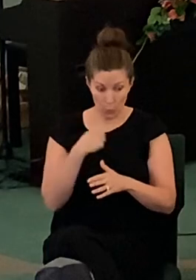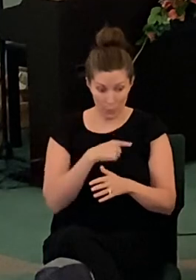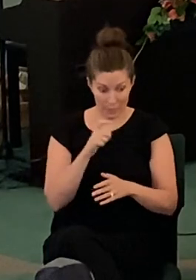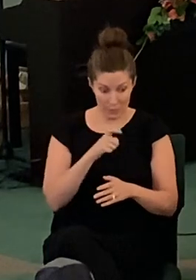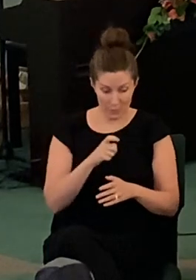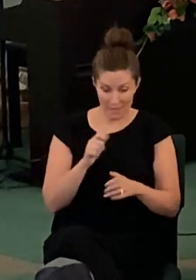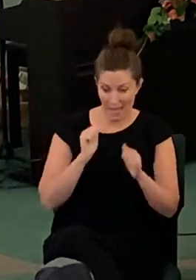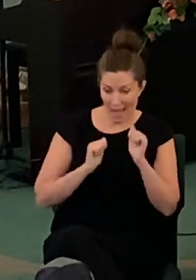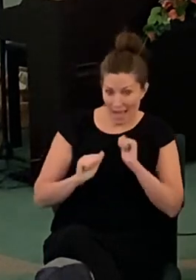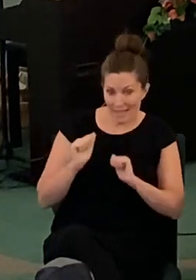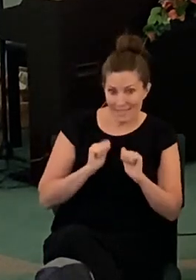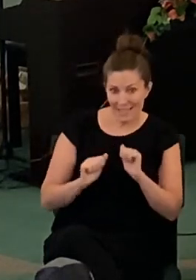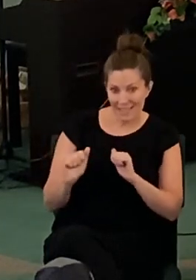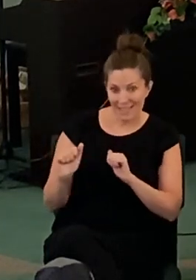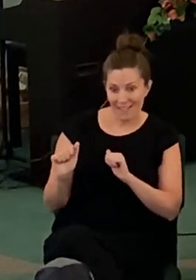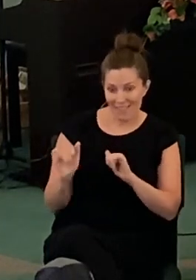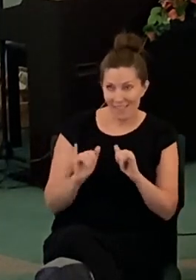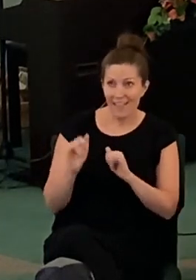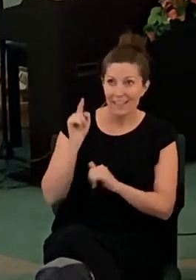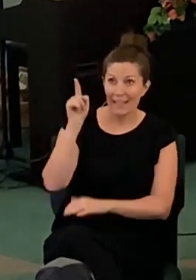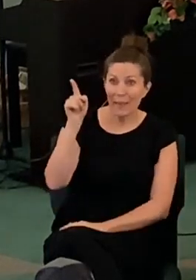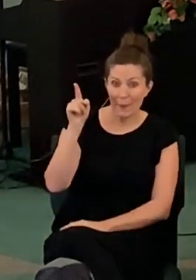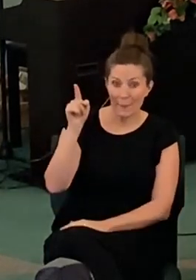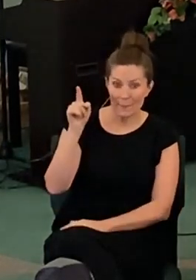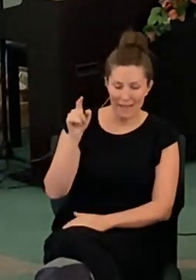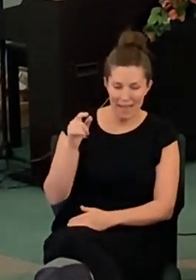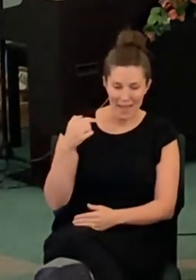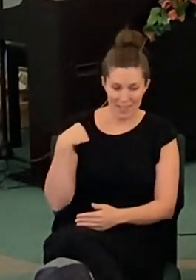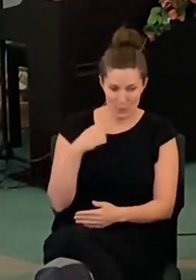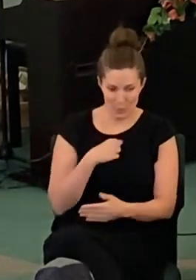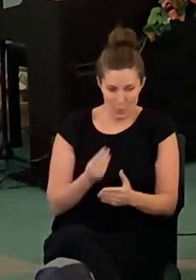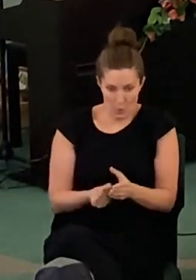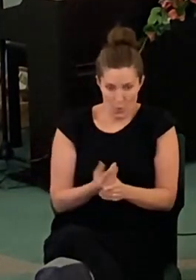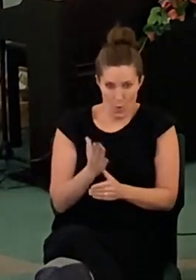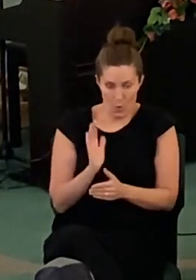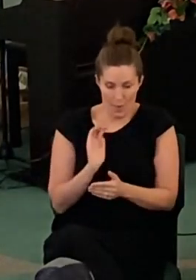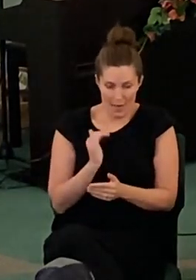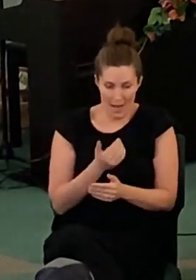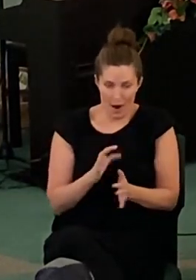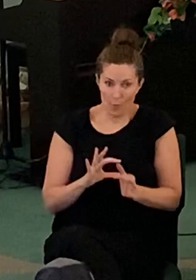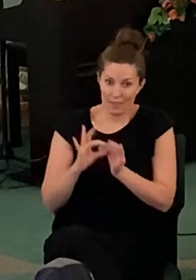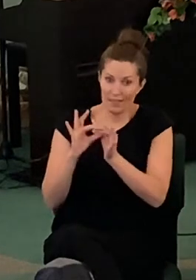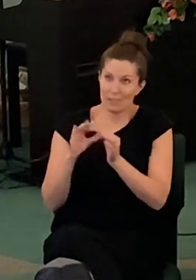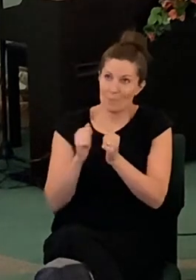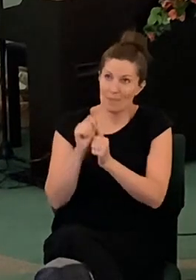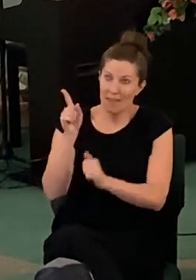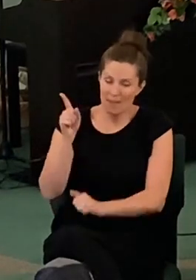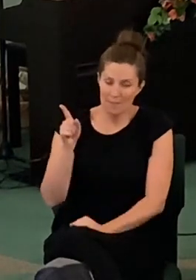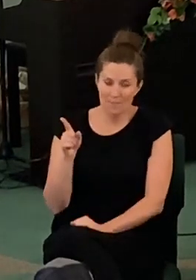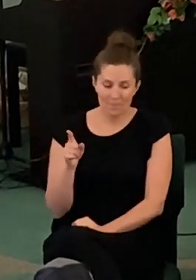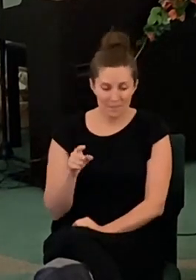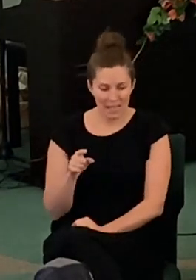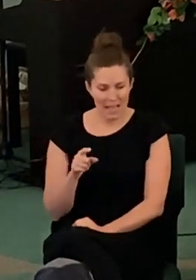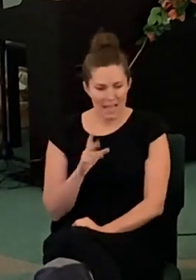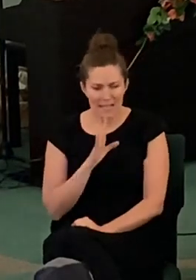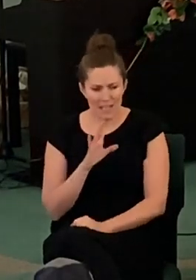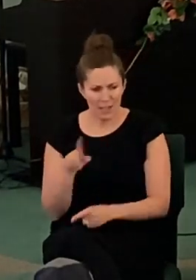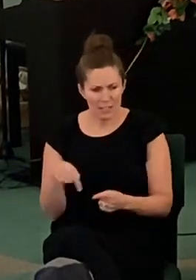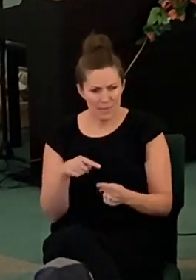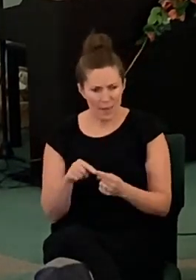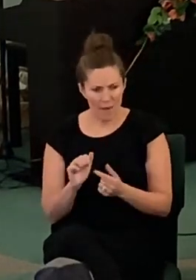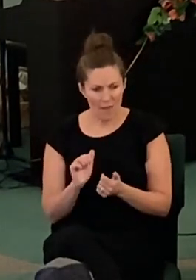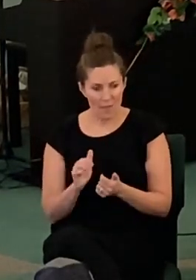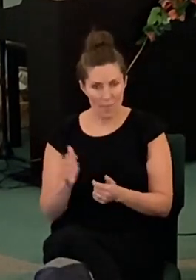as we grow in our relationship with him. And he references there in verse 14 their past, and then